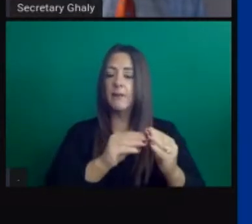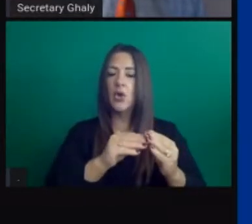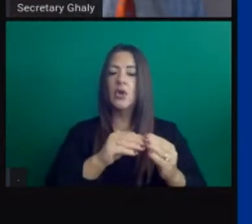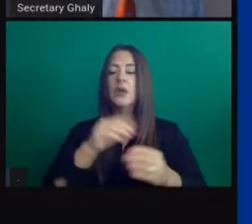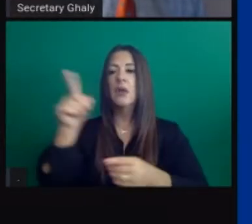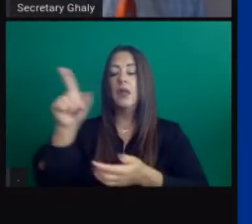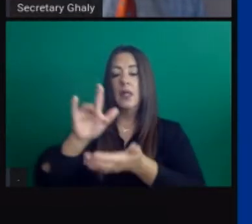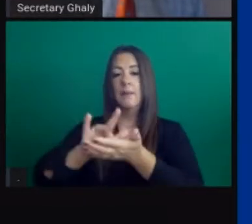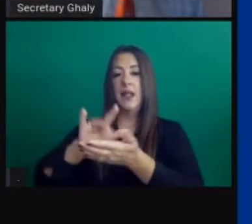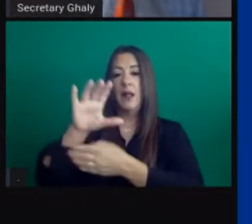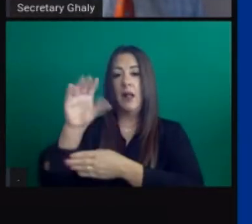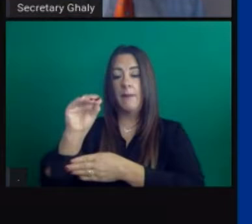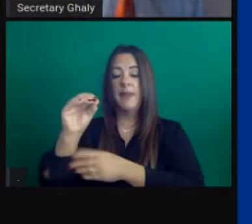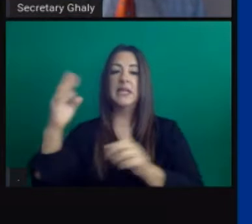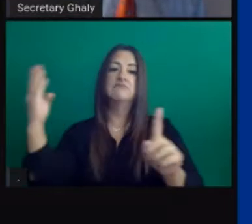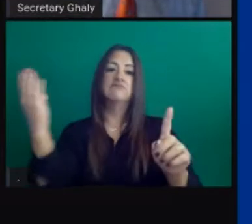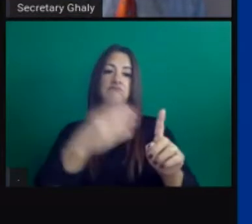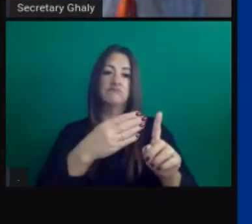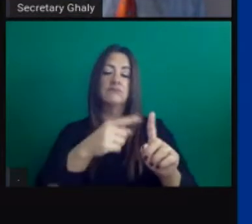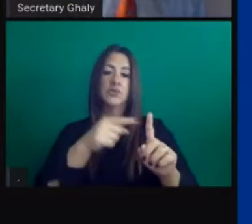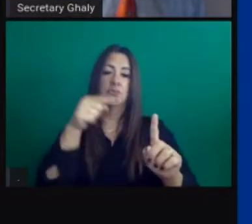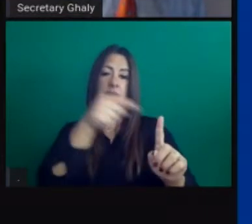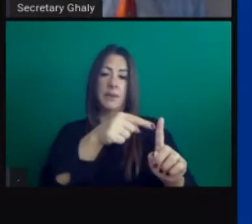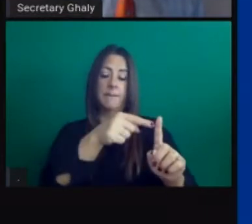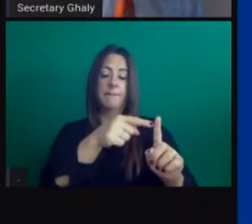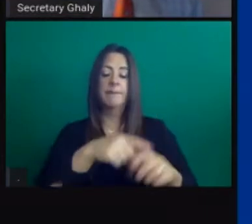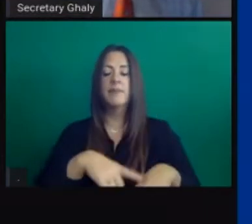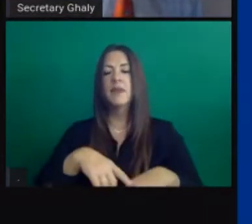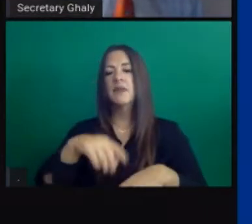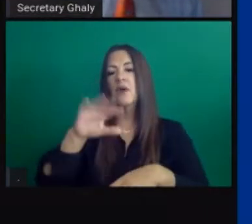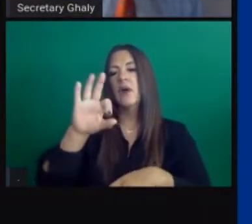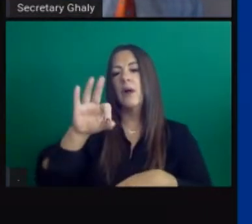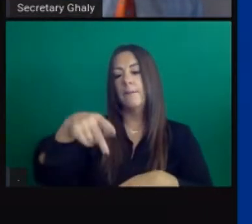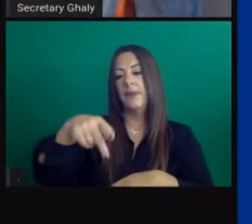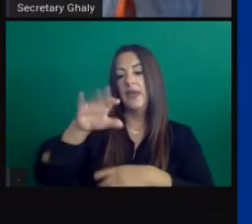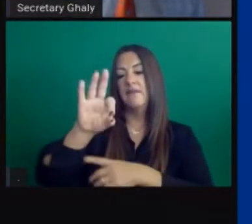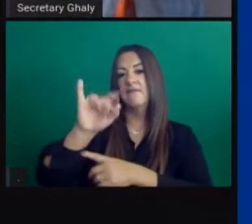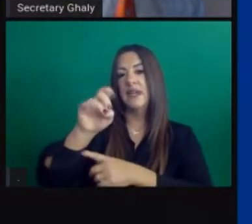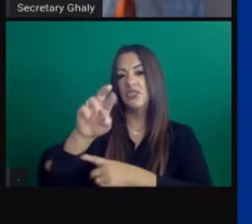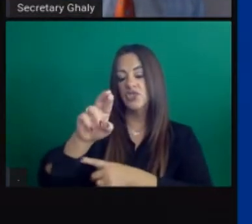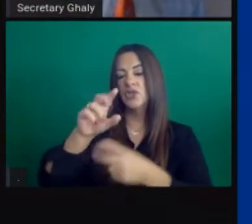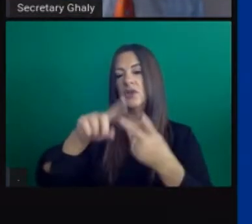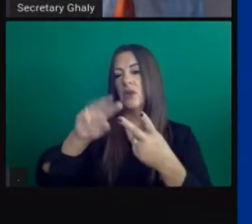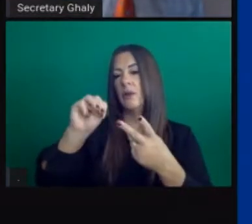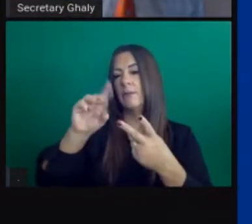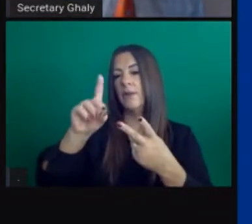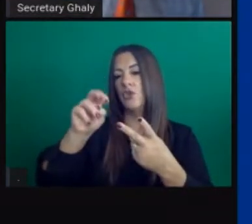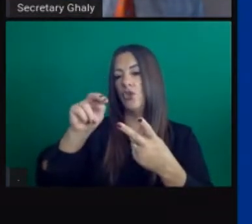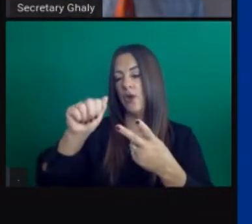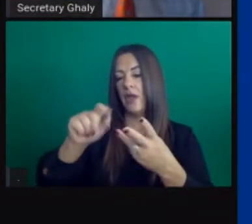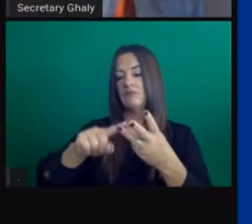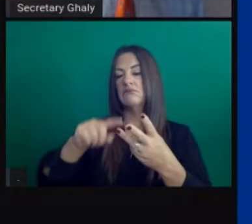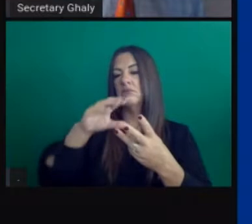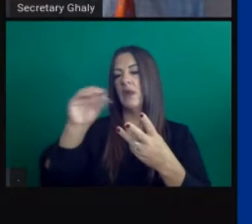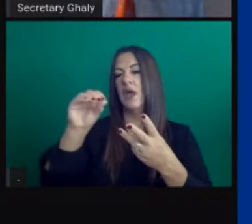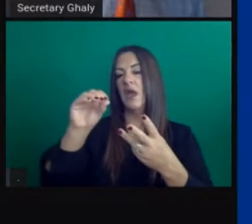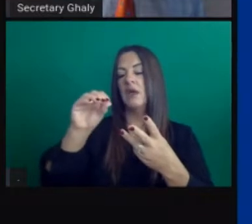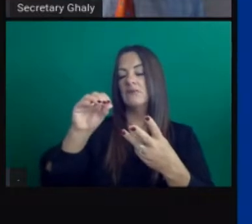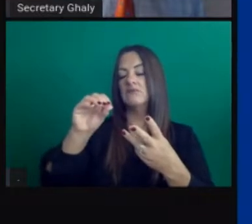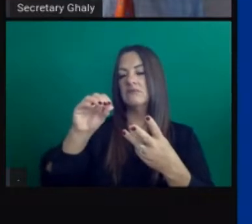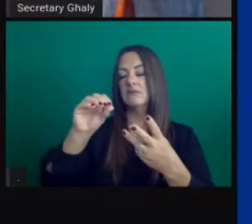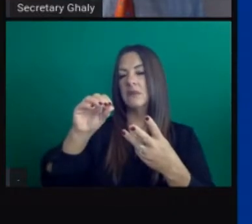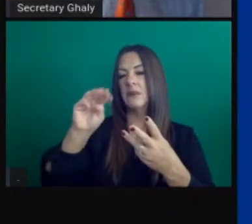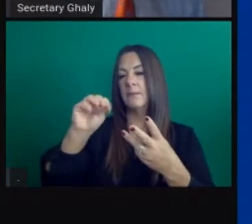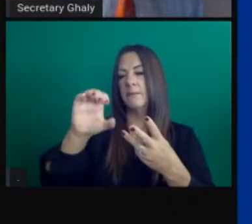the distributors, either Pfizer or McKesson, for the Moderna vaccine. We'll continue, because this is